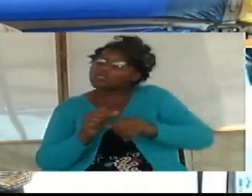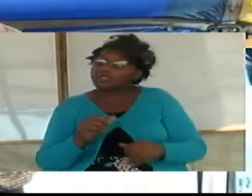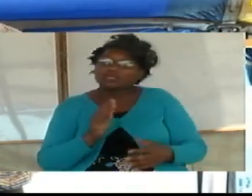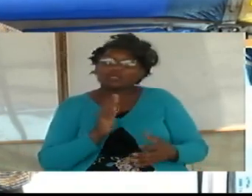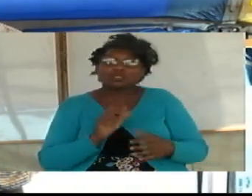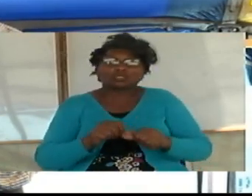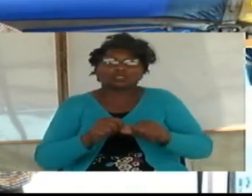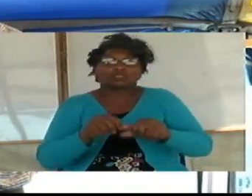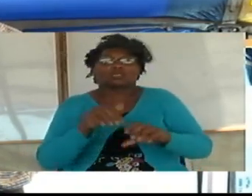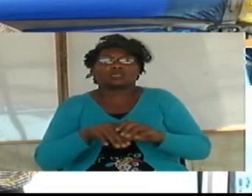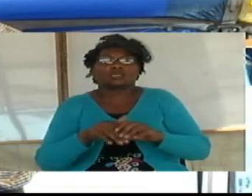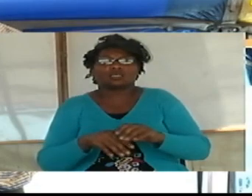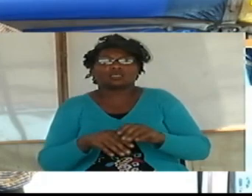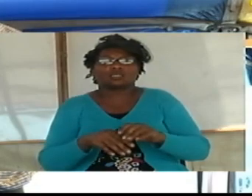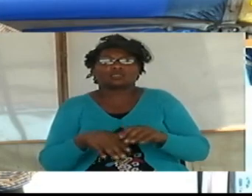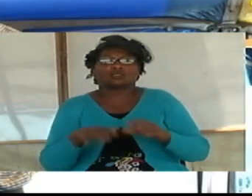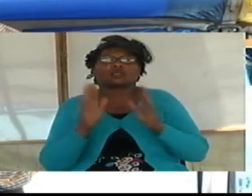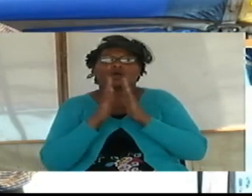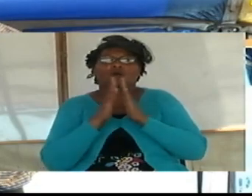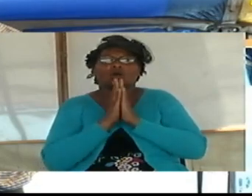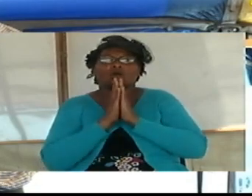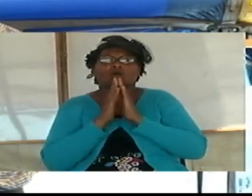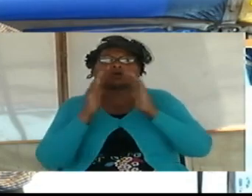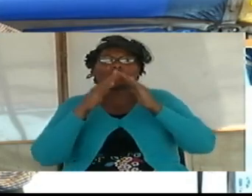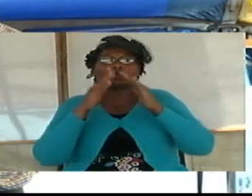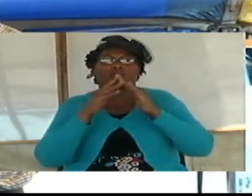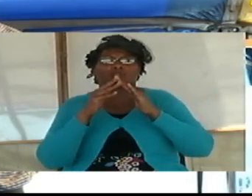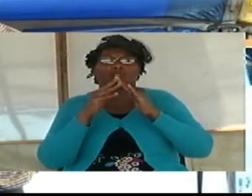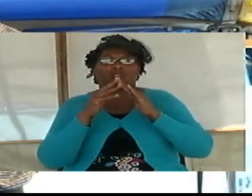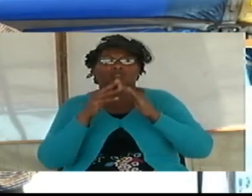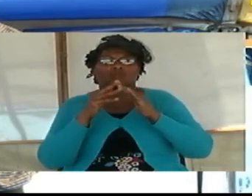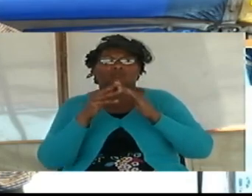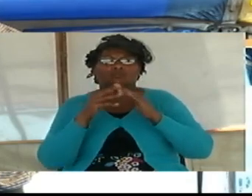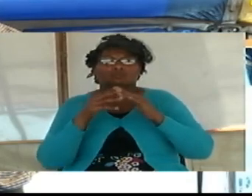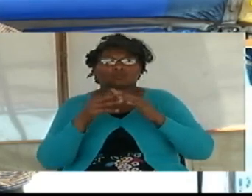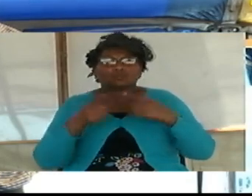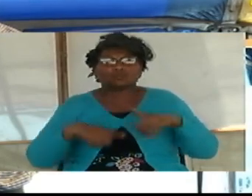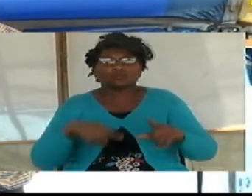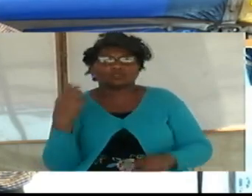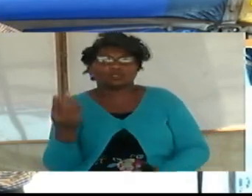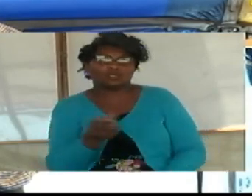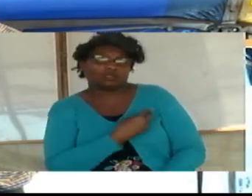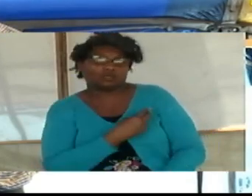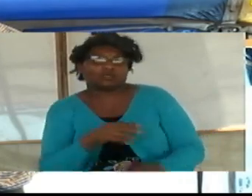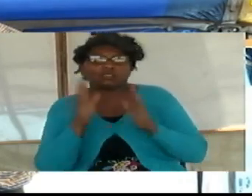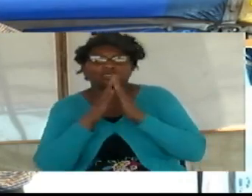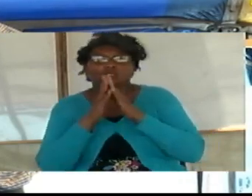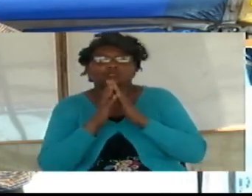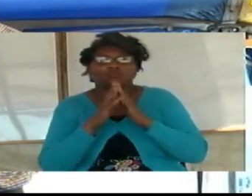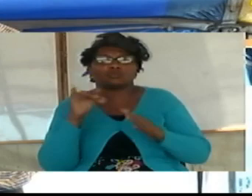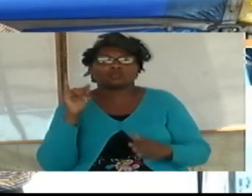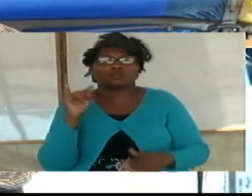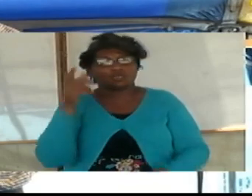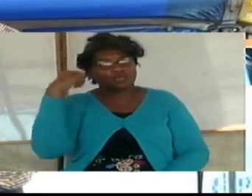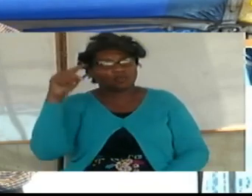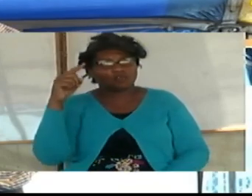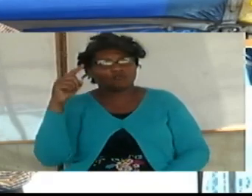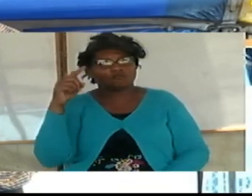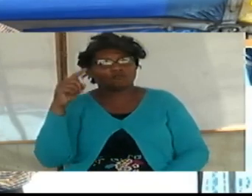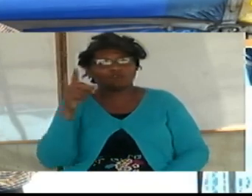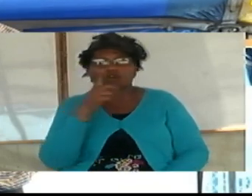their heart. You too will see the need to come into the house of the Lord and to surrender your heart to the living